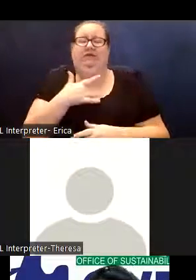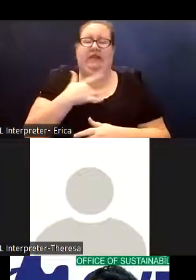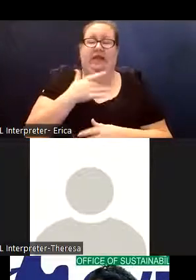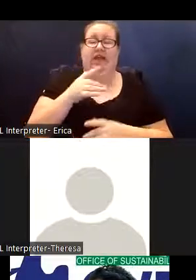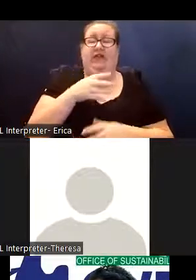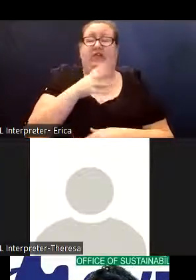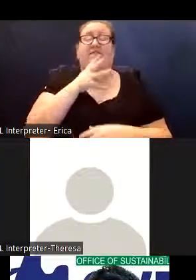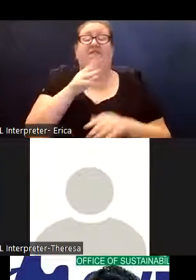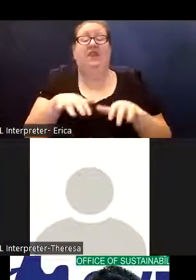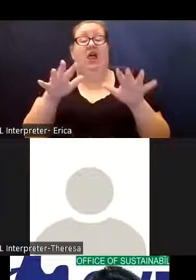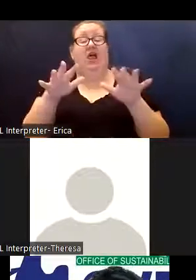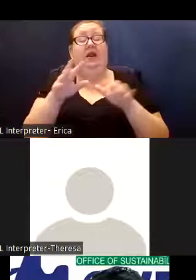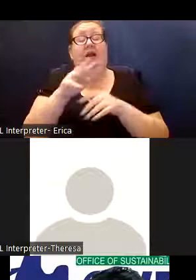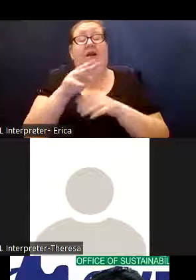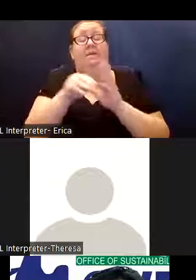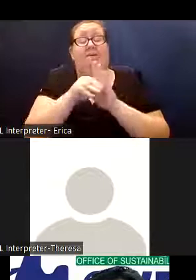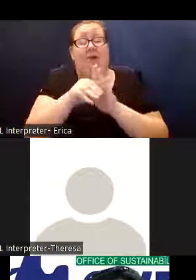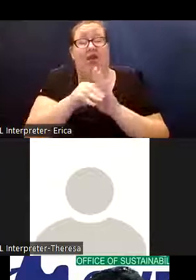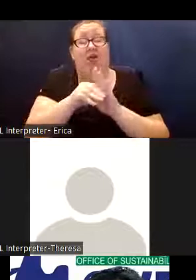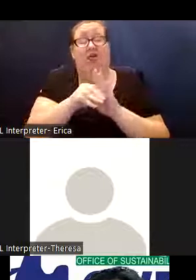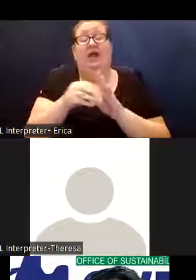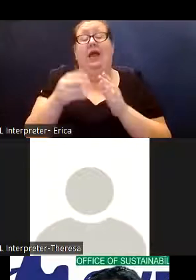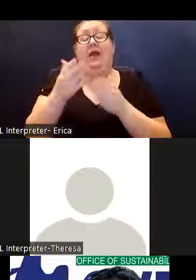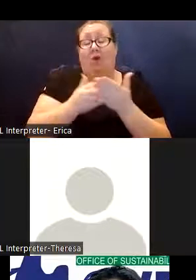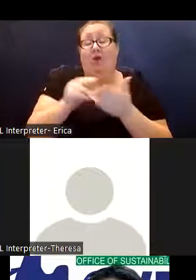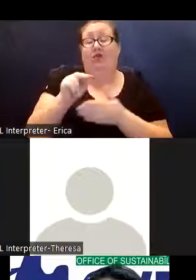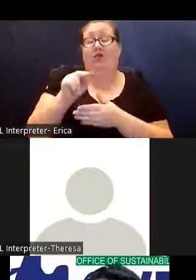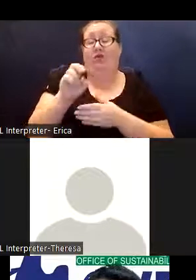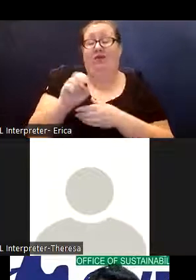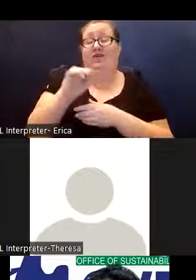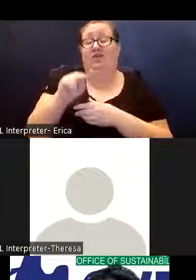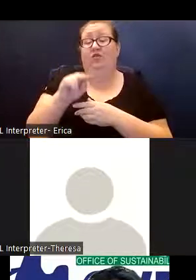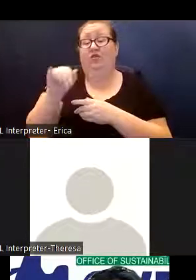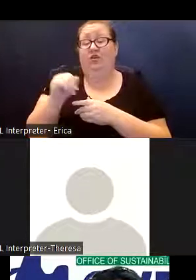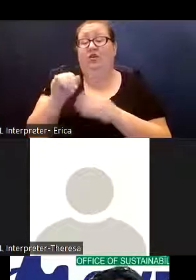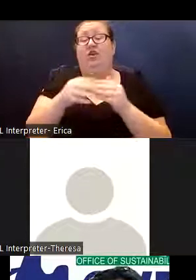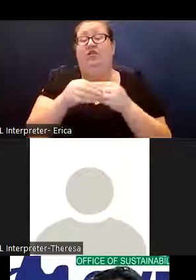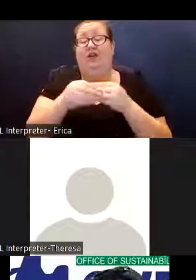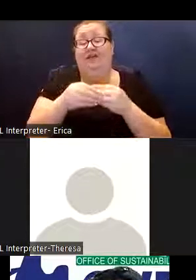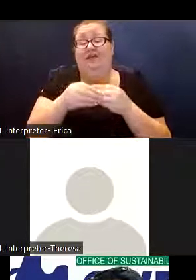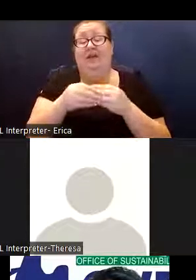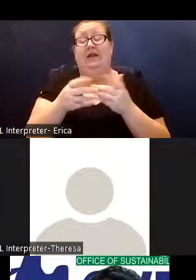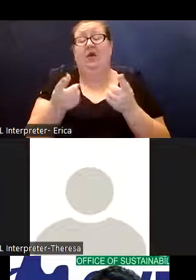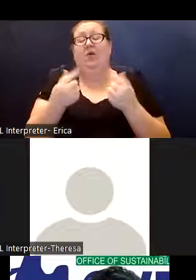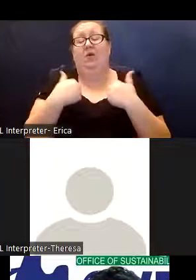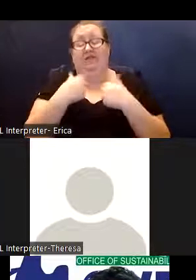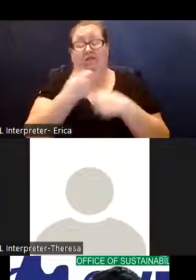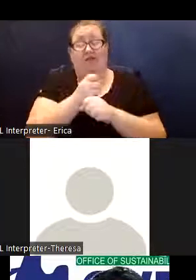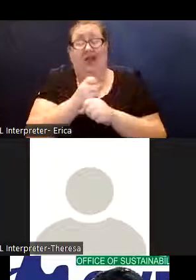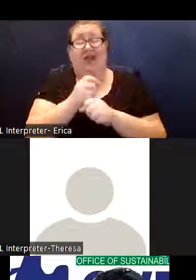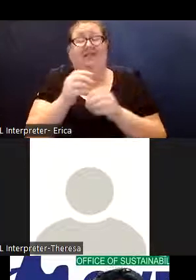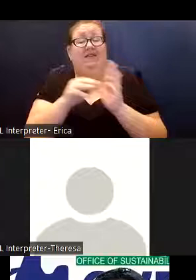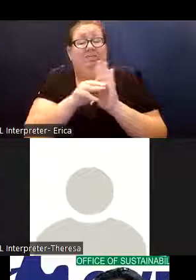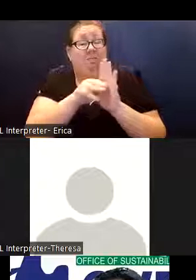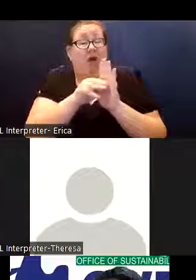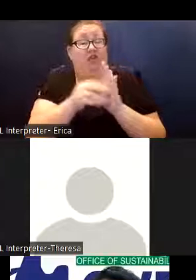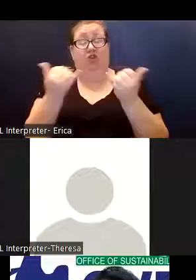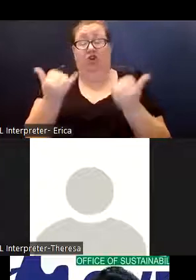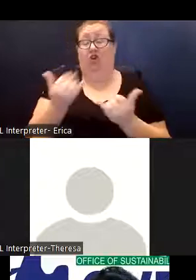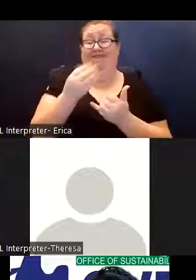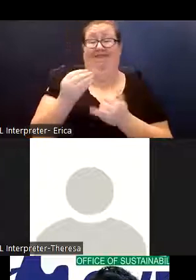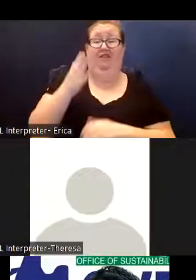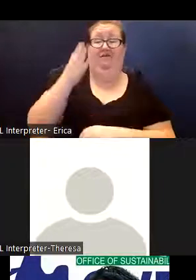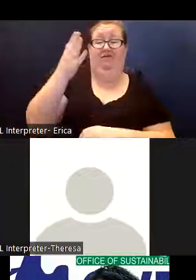of the Resilient Northeastern NJ project, the state has developed new regional models of current and future flooding. They're a